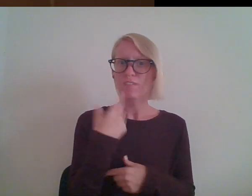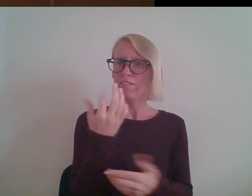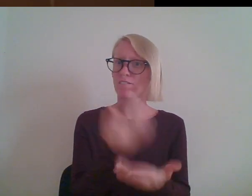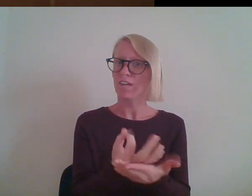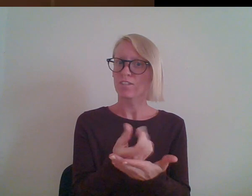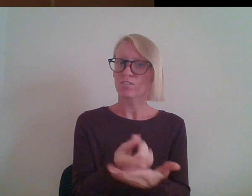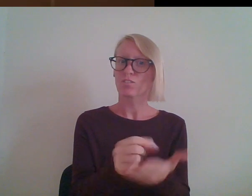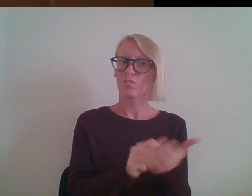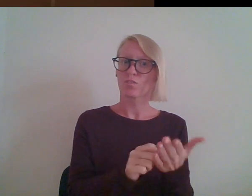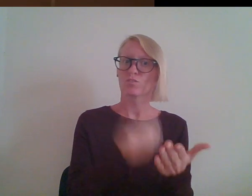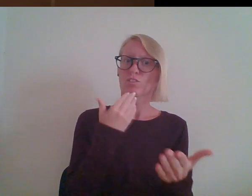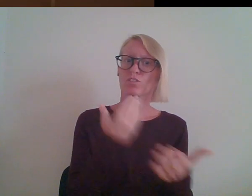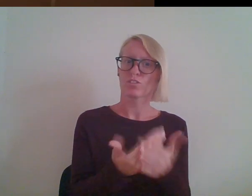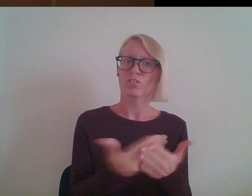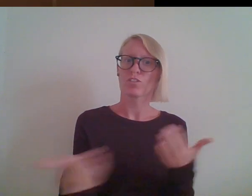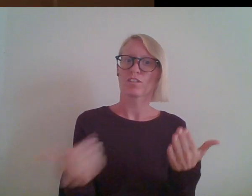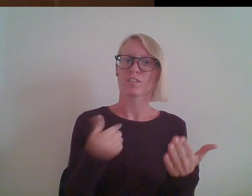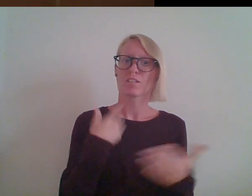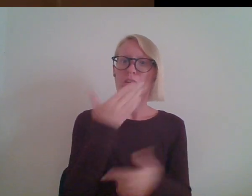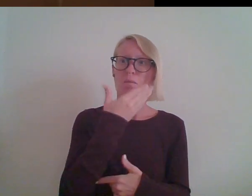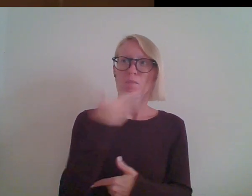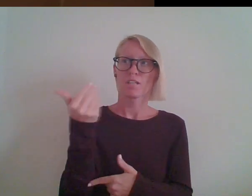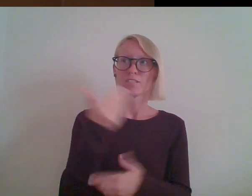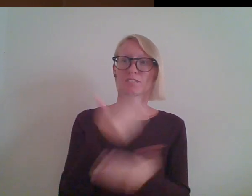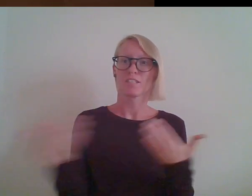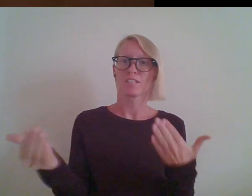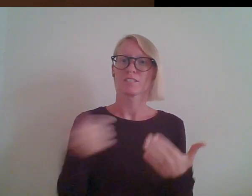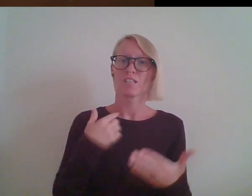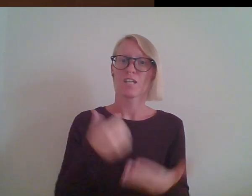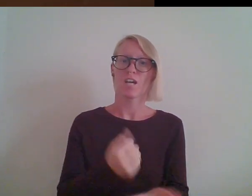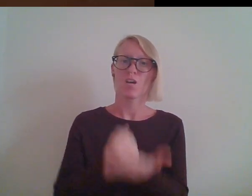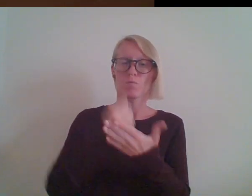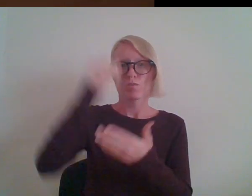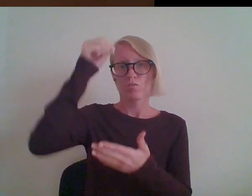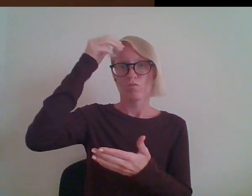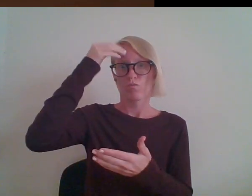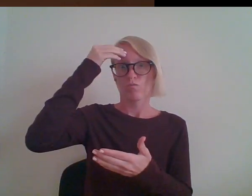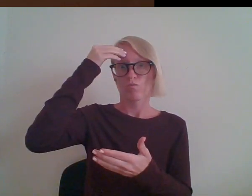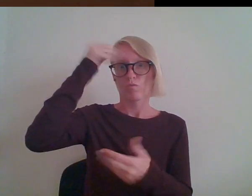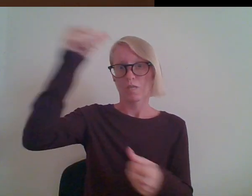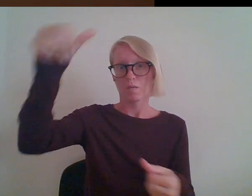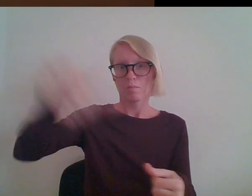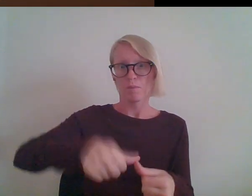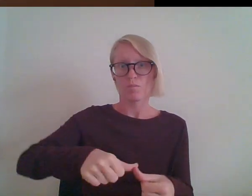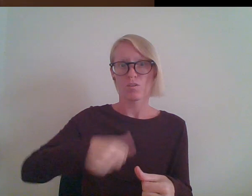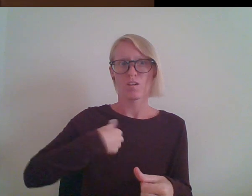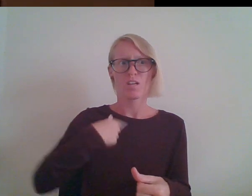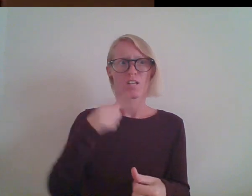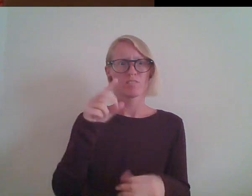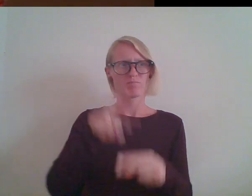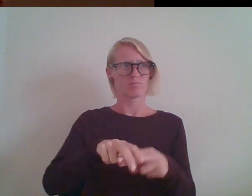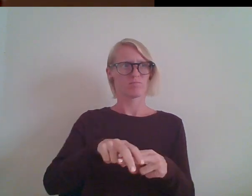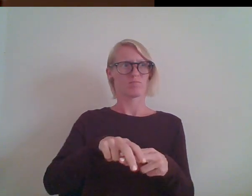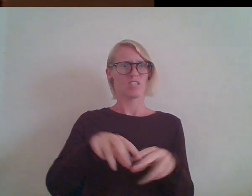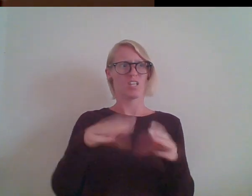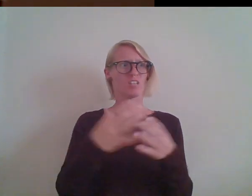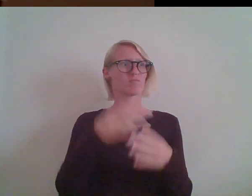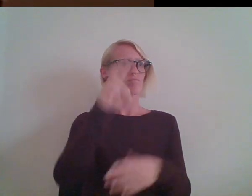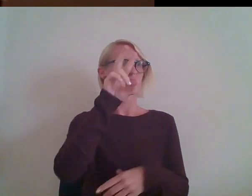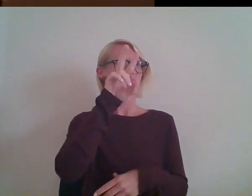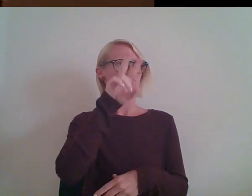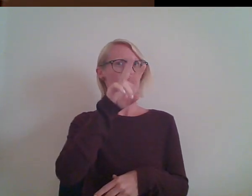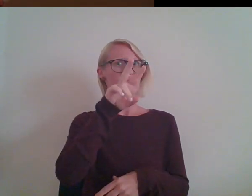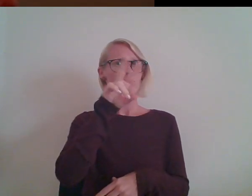good thing. It's one of the best things to help you remember. And I sit in front of classes where they just go, for 50 minutes, I'm giving